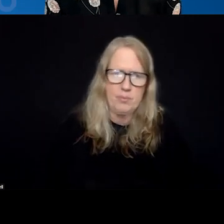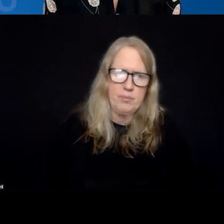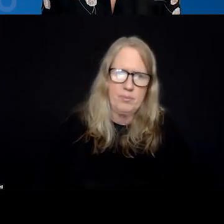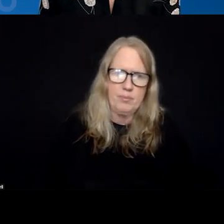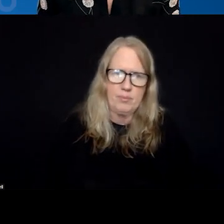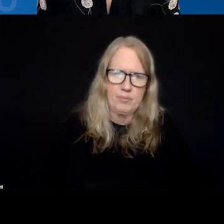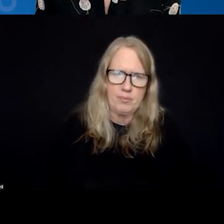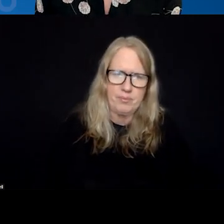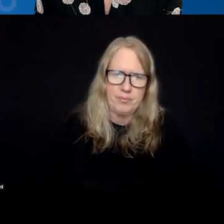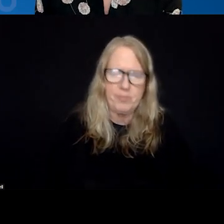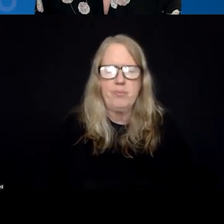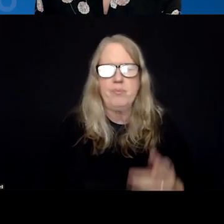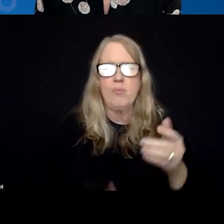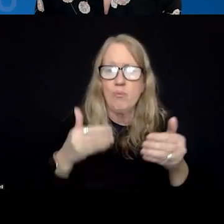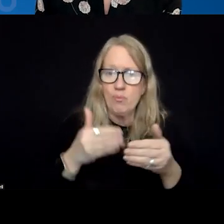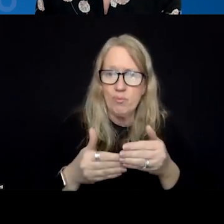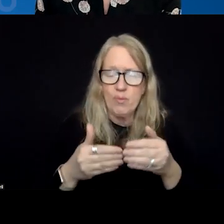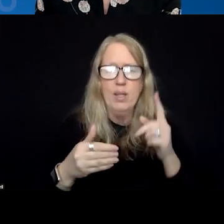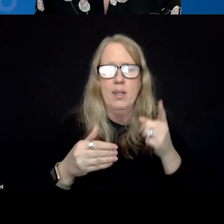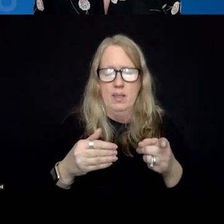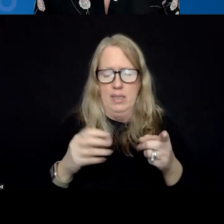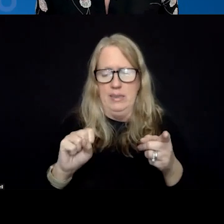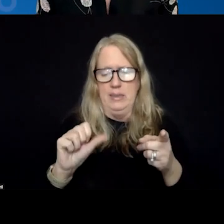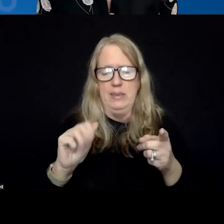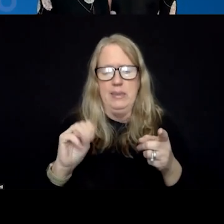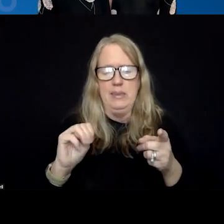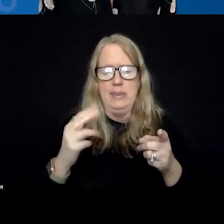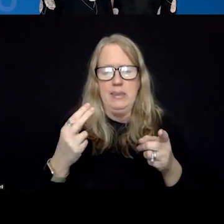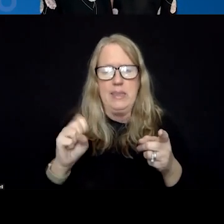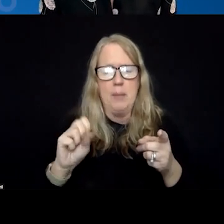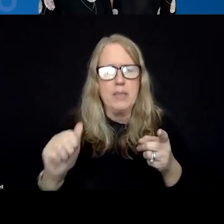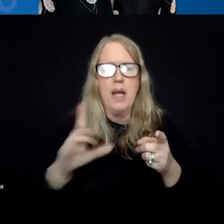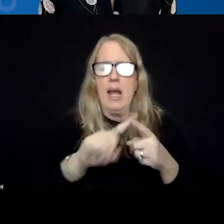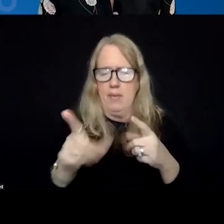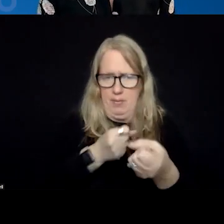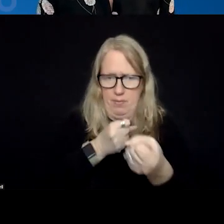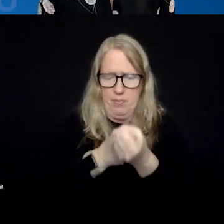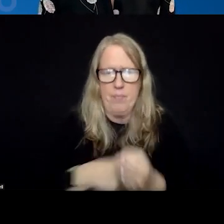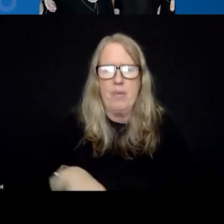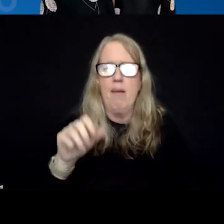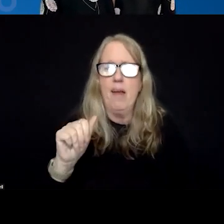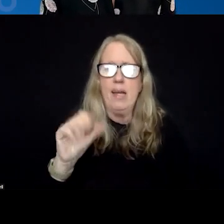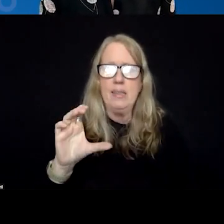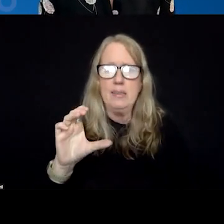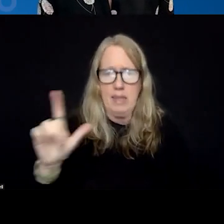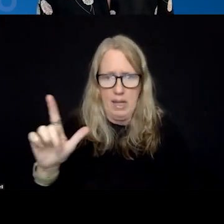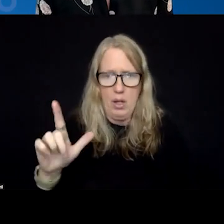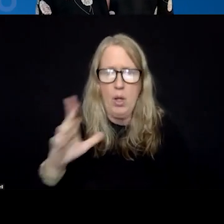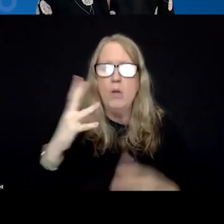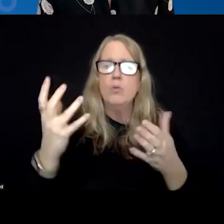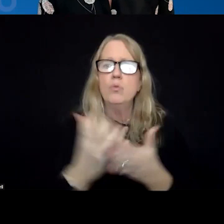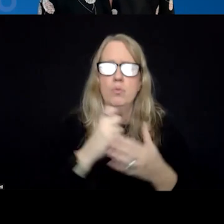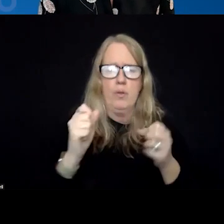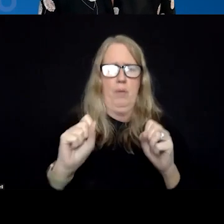To that end, SAMHSA has funded with ACL the opportunity for a